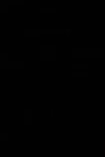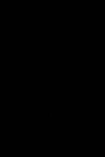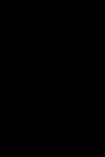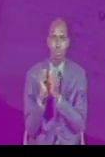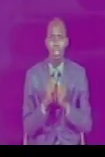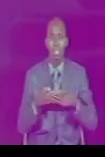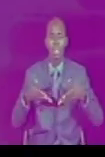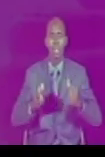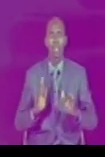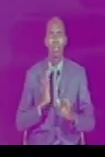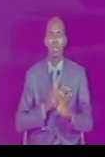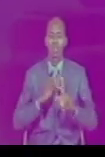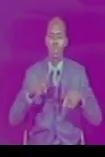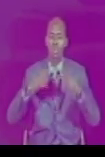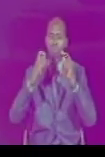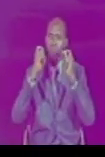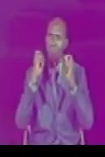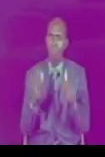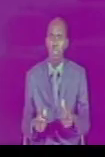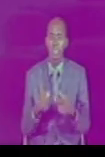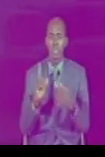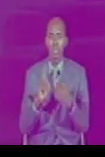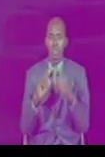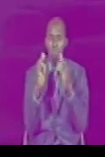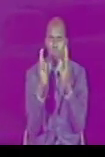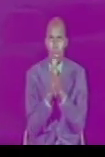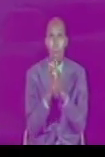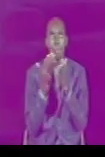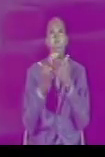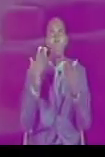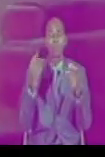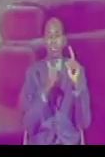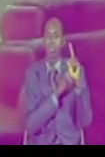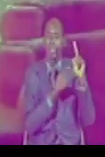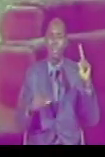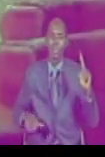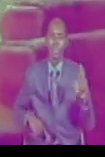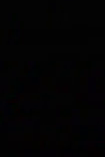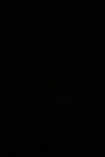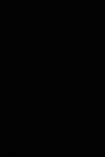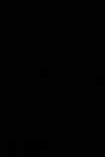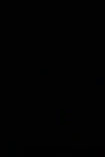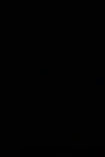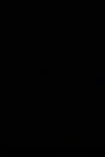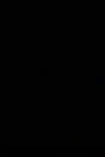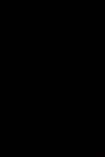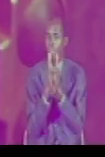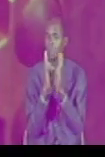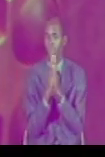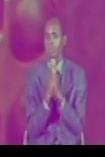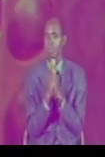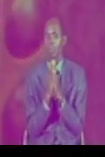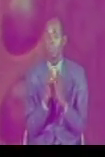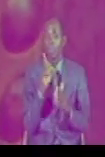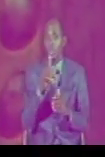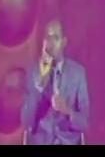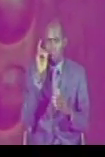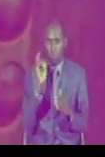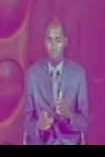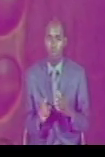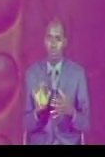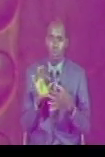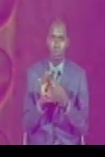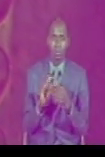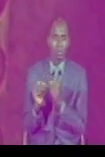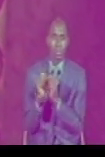us go speedily to pray before the Lord. That's the prayer. You see, we must join both together. You